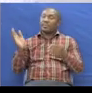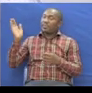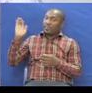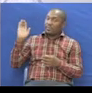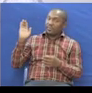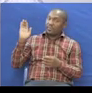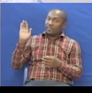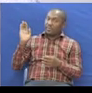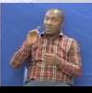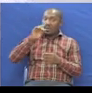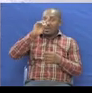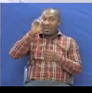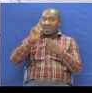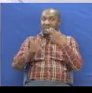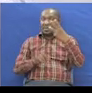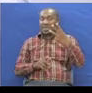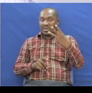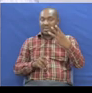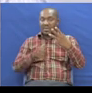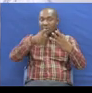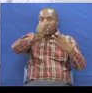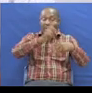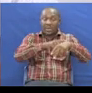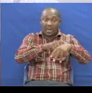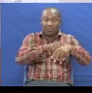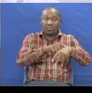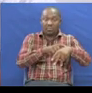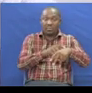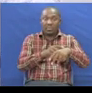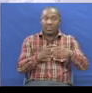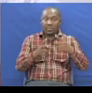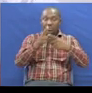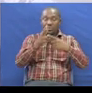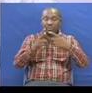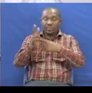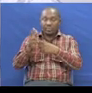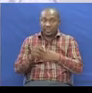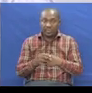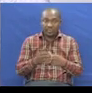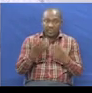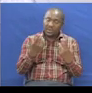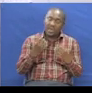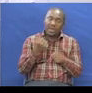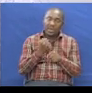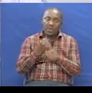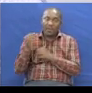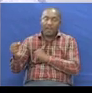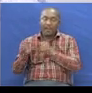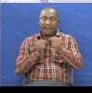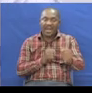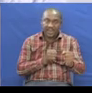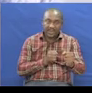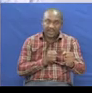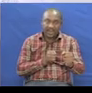At your own time, you will have to try to attempt these questions so they will give you some practice on what we have just discussed here. But at